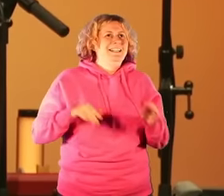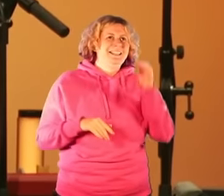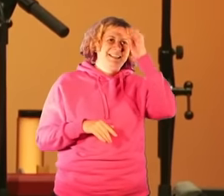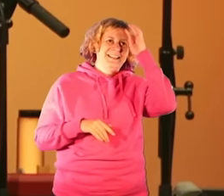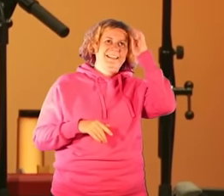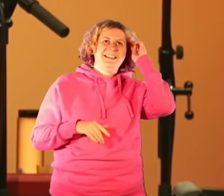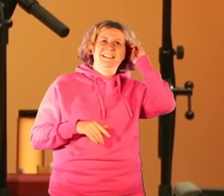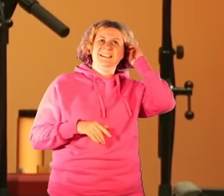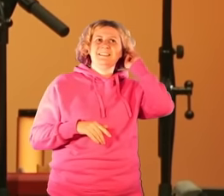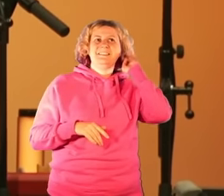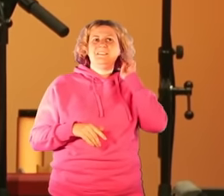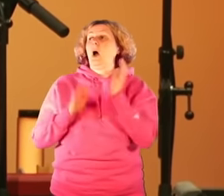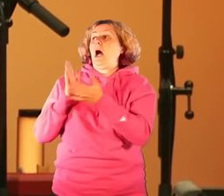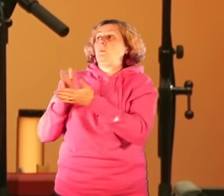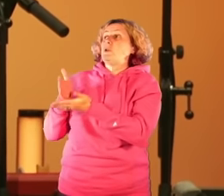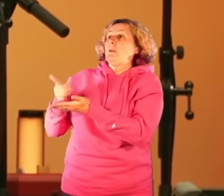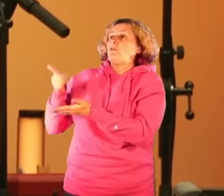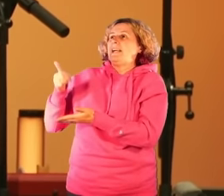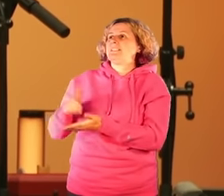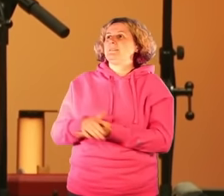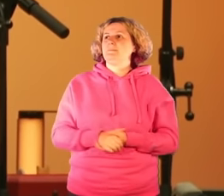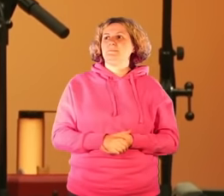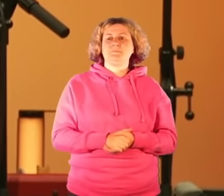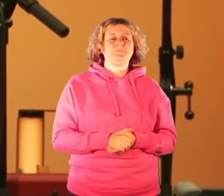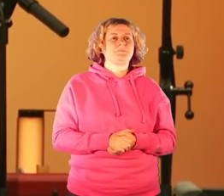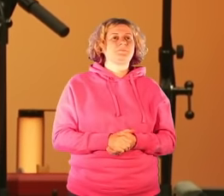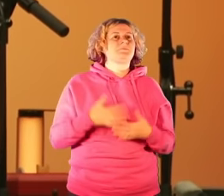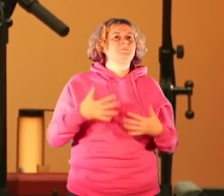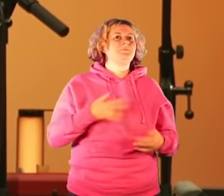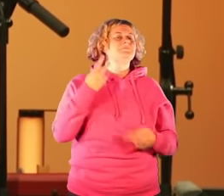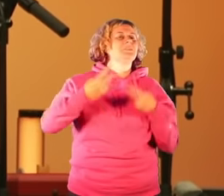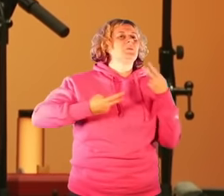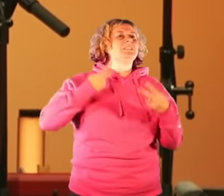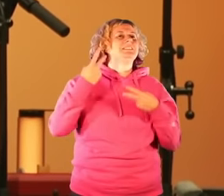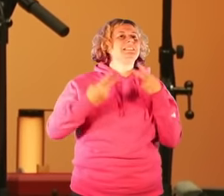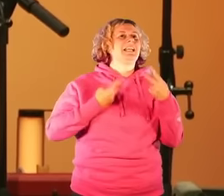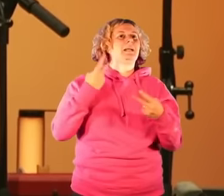No, I'm sure you're great. You're fantastic. Right, okay. We're going to sing,